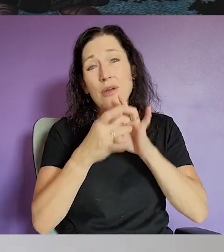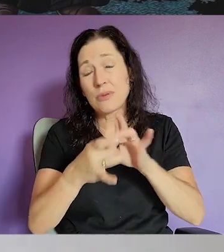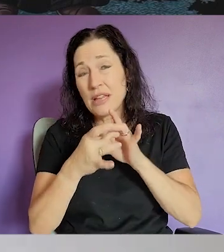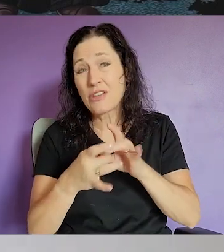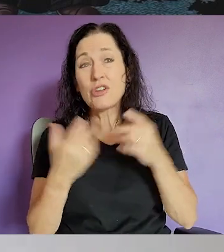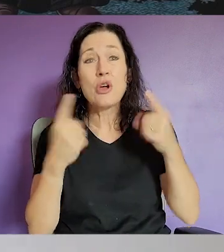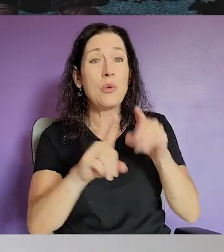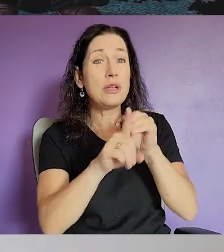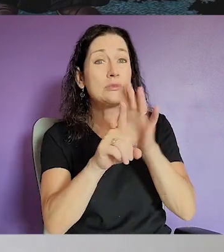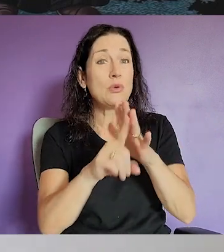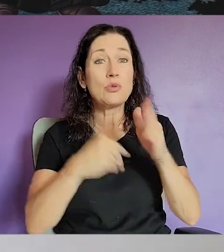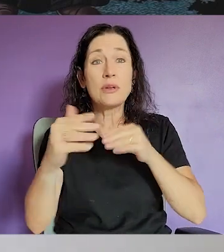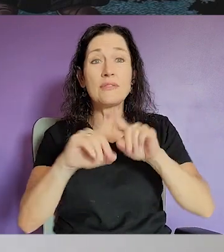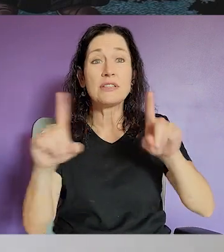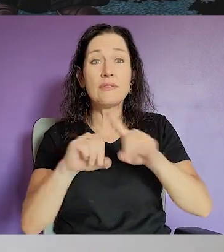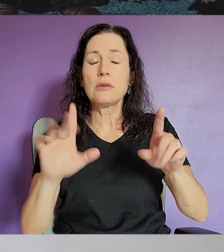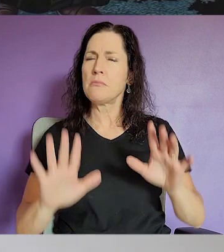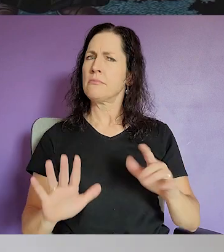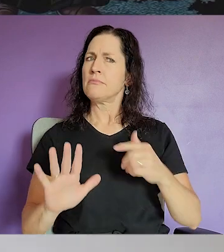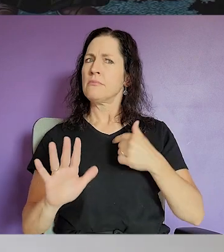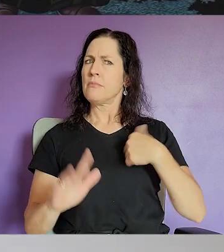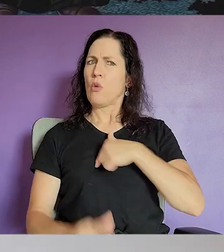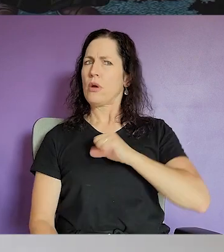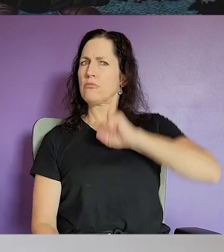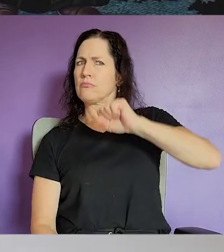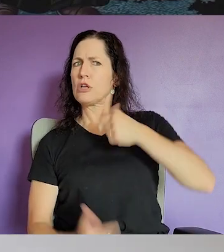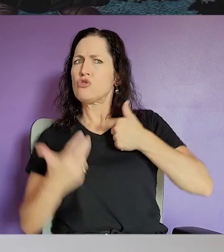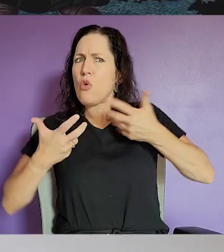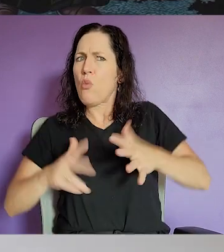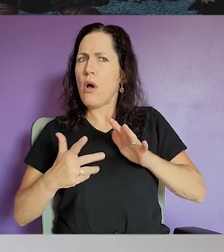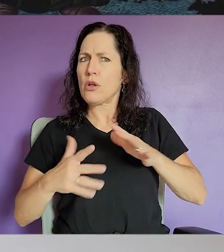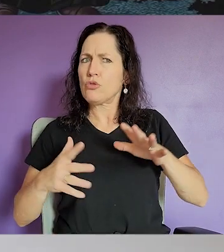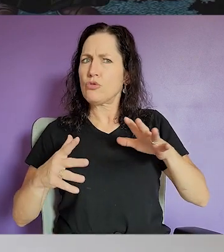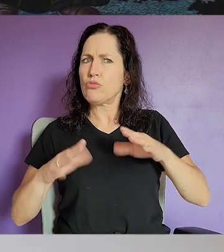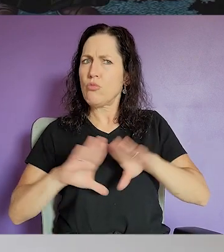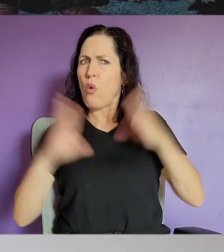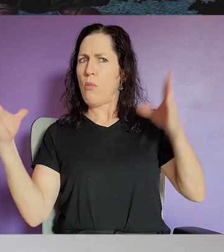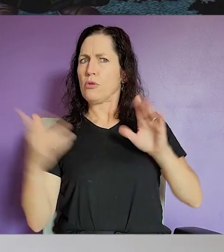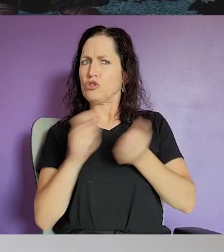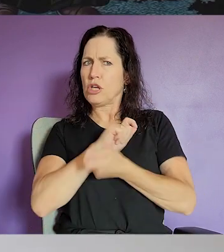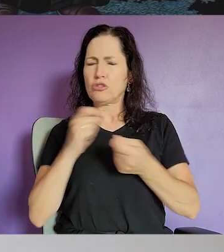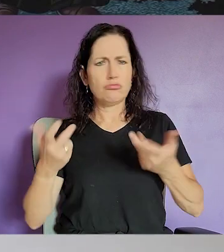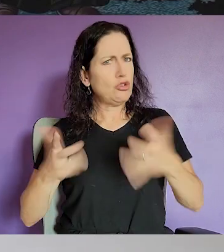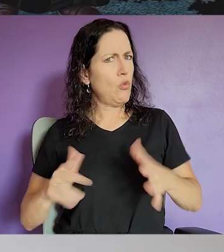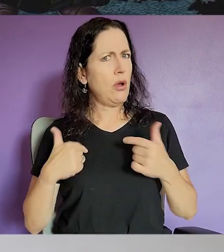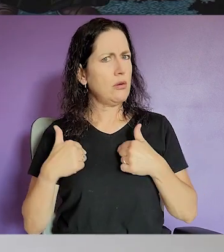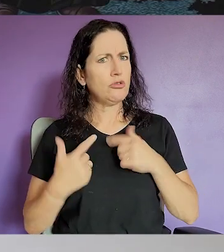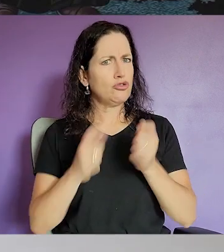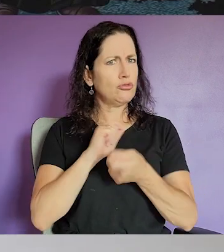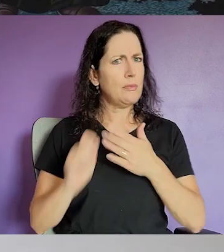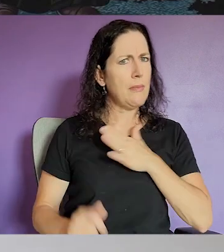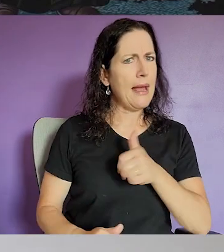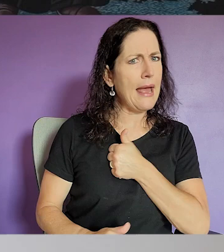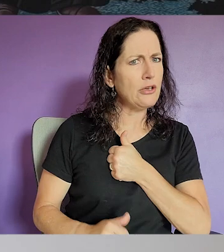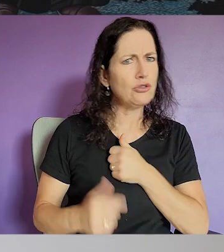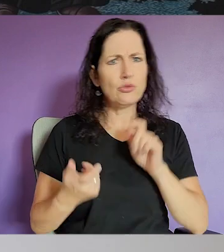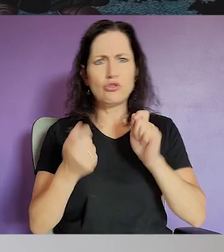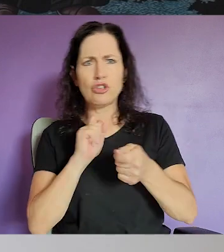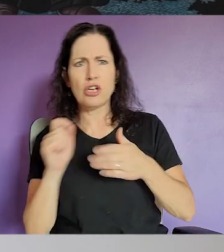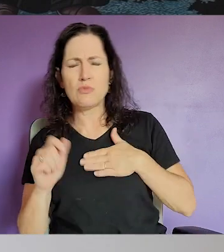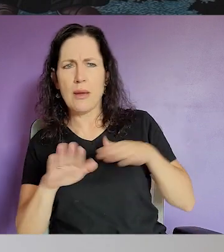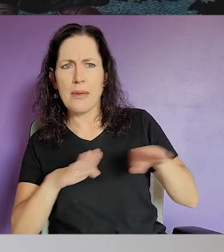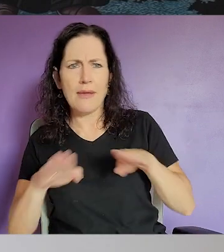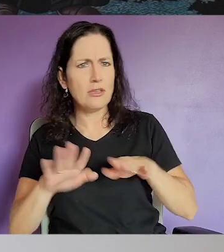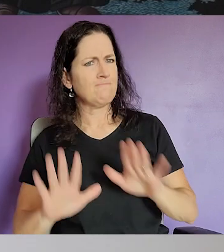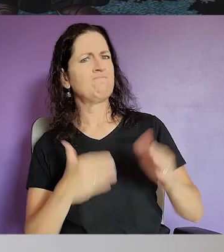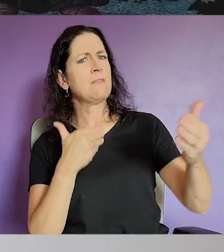exposed to what's different. And I don't like what's to be changed in me. I don't like to change attitudes. Don't come